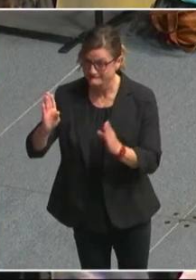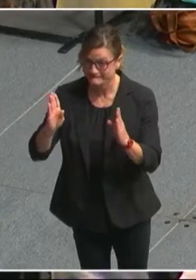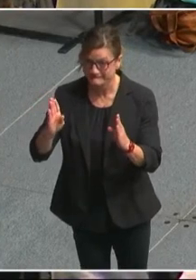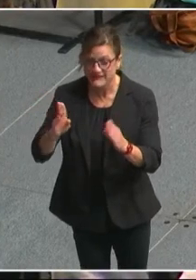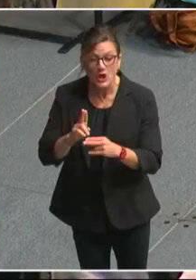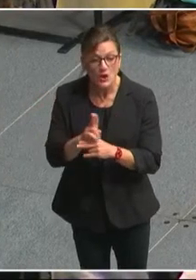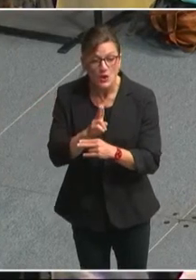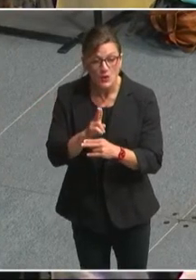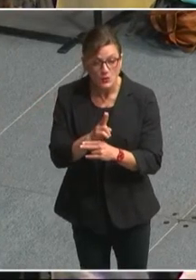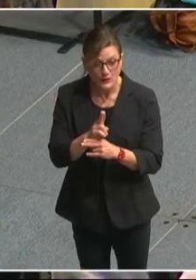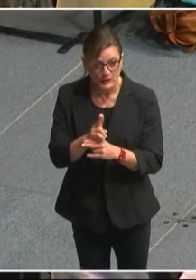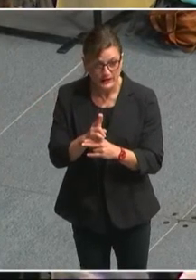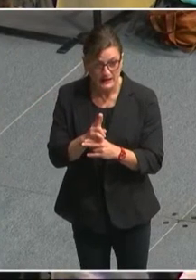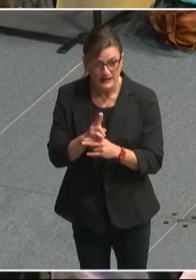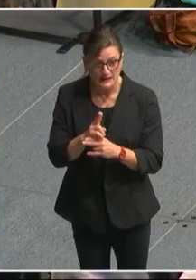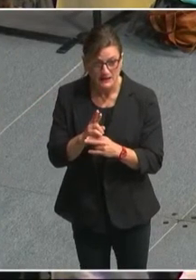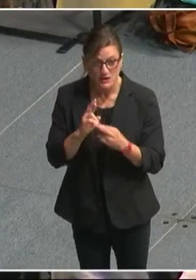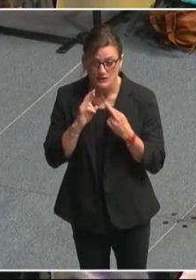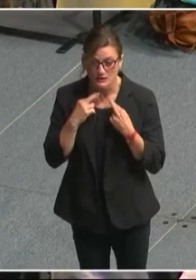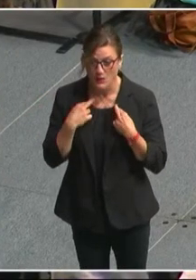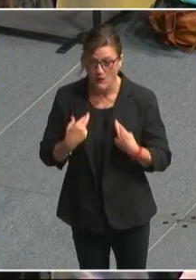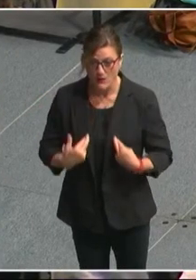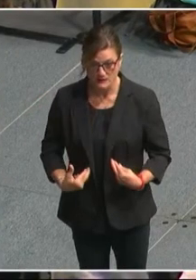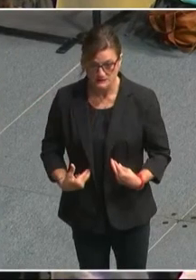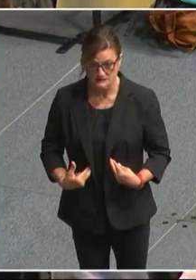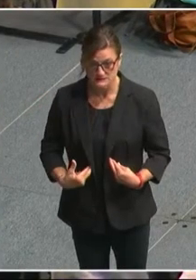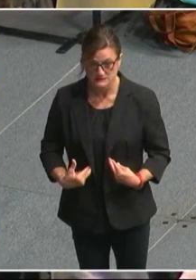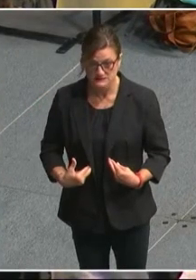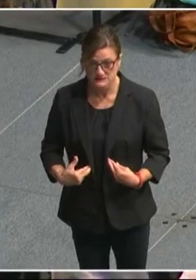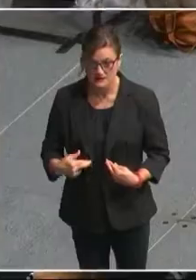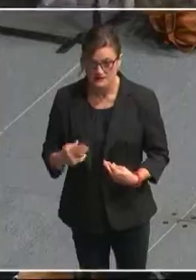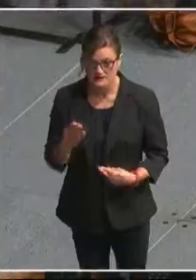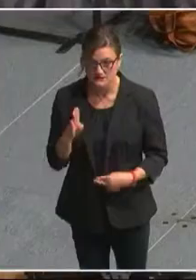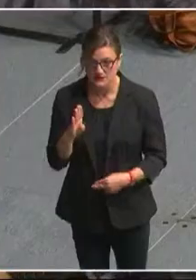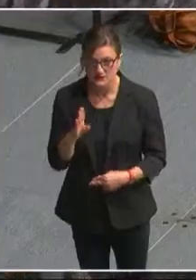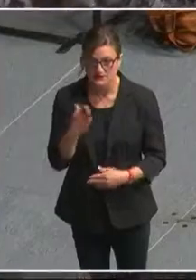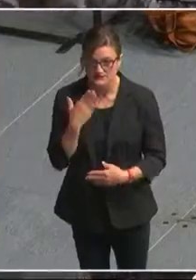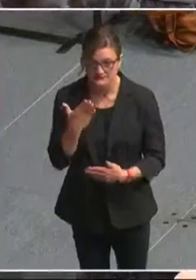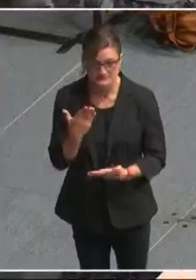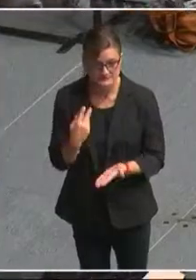wearing purple cords. Please stand and be recognized.